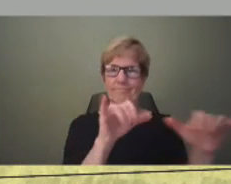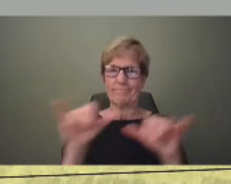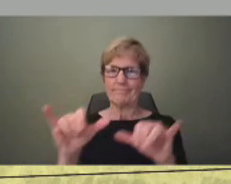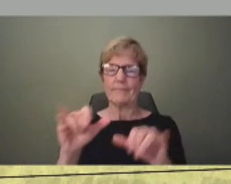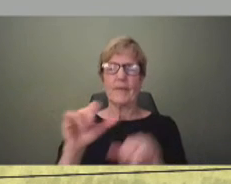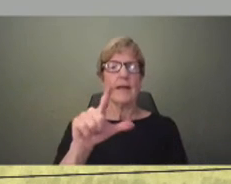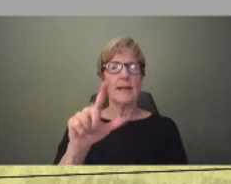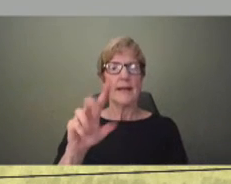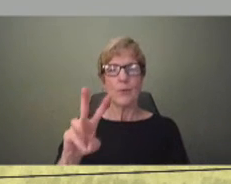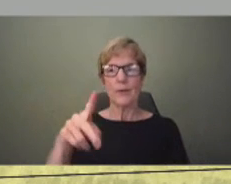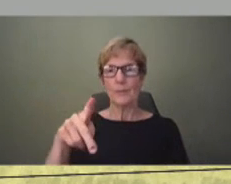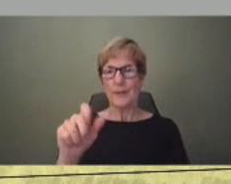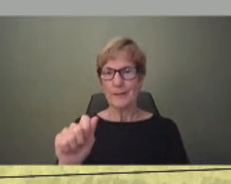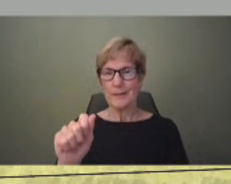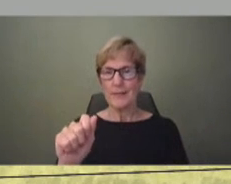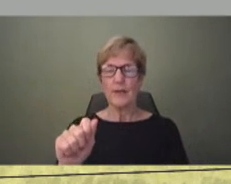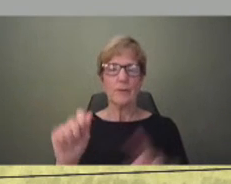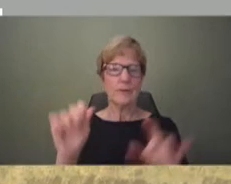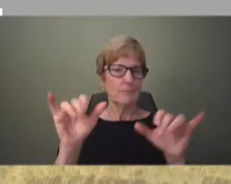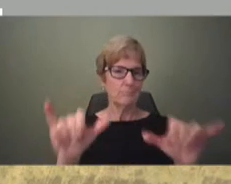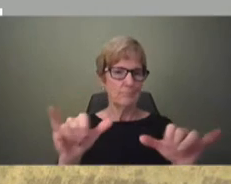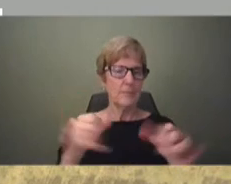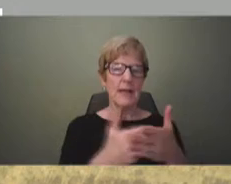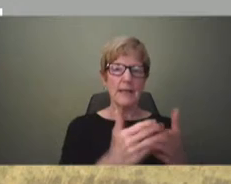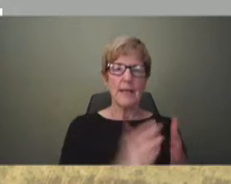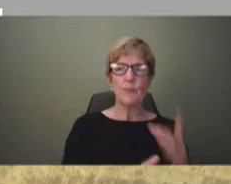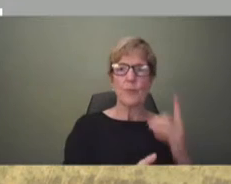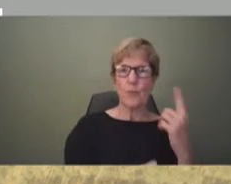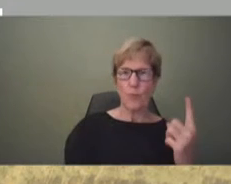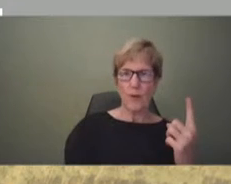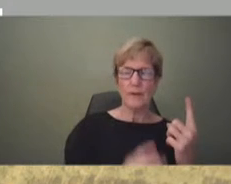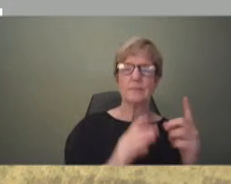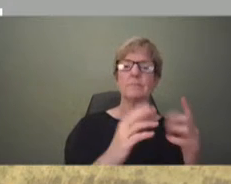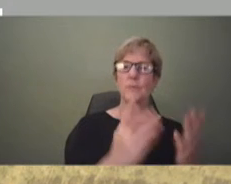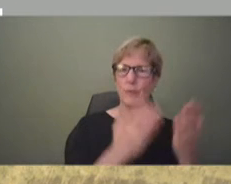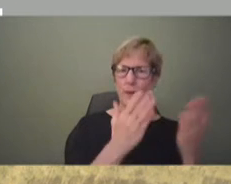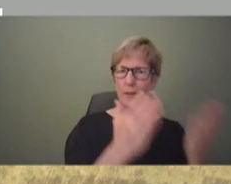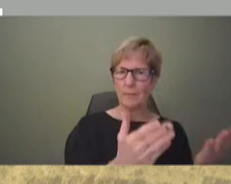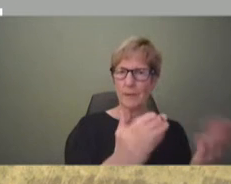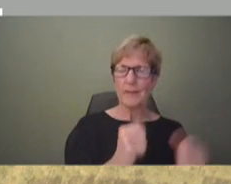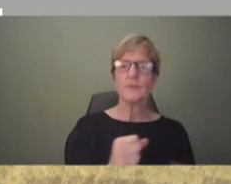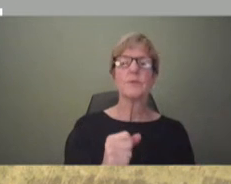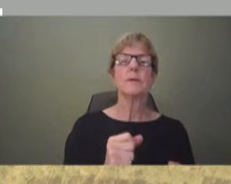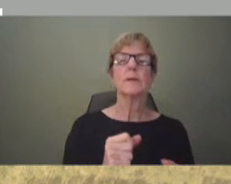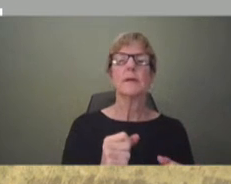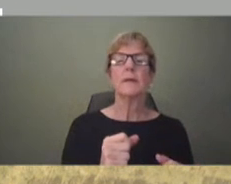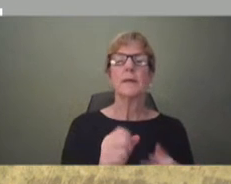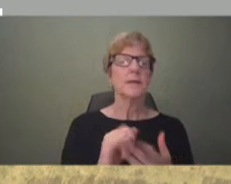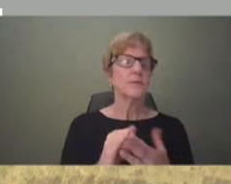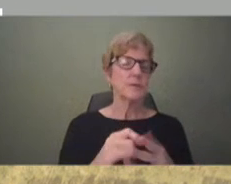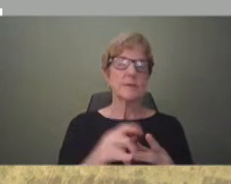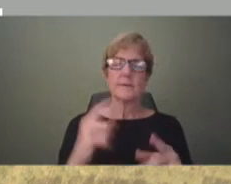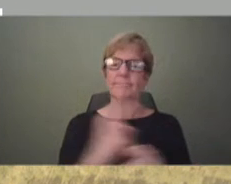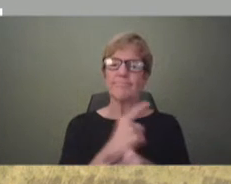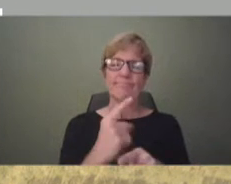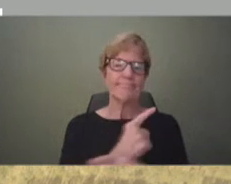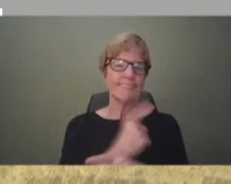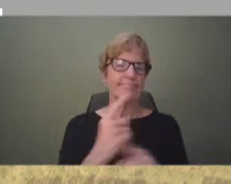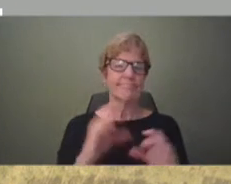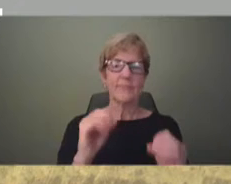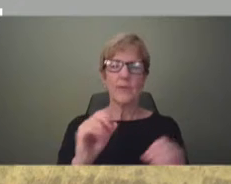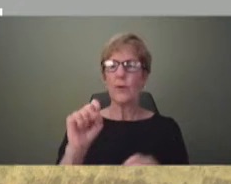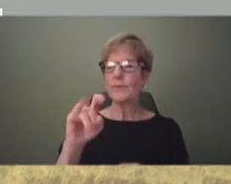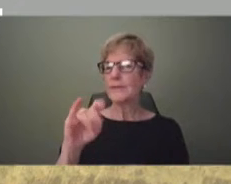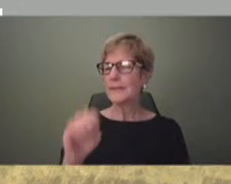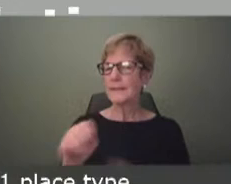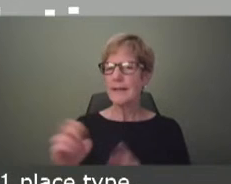area remains intact neighborhood one is the place type recommendation uh and again is a conventional petition so no site plan no conditions